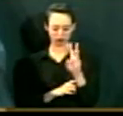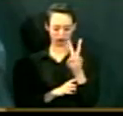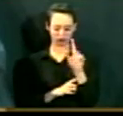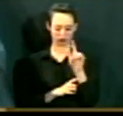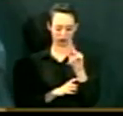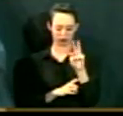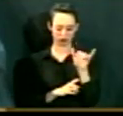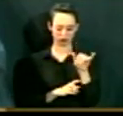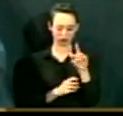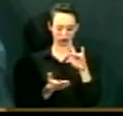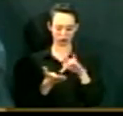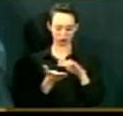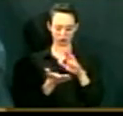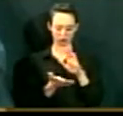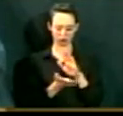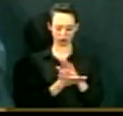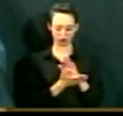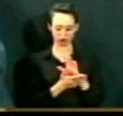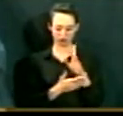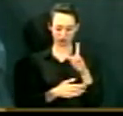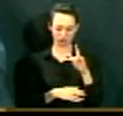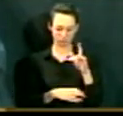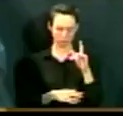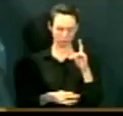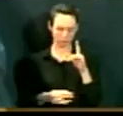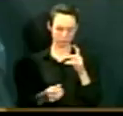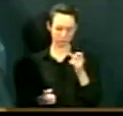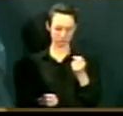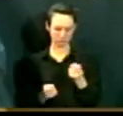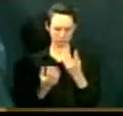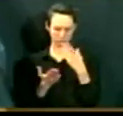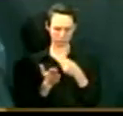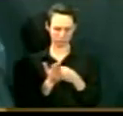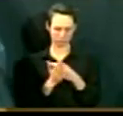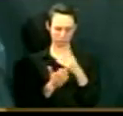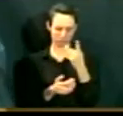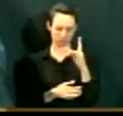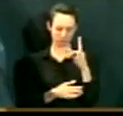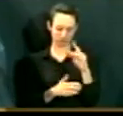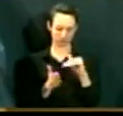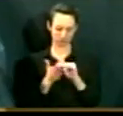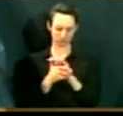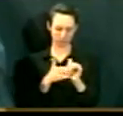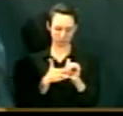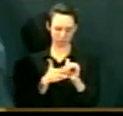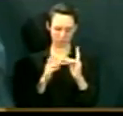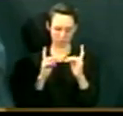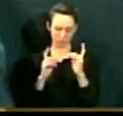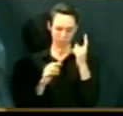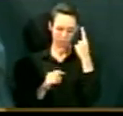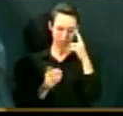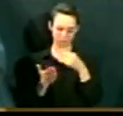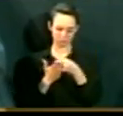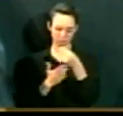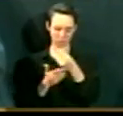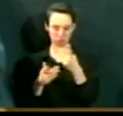amount of $18,000 designated for the purchase of miscellaneous equipment and other needed funding at the school.